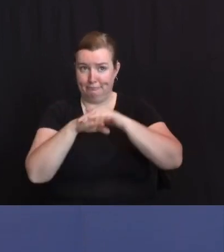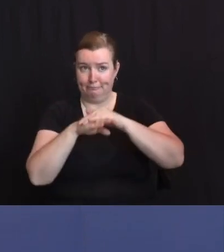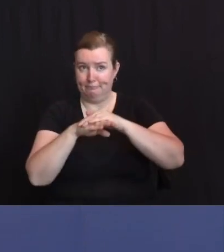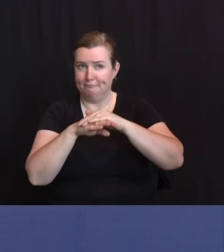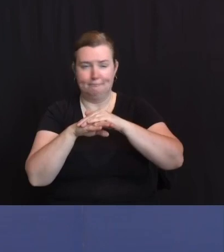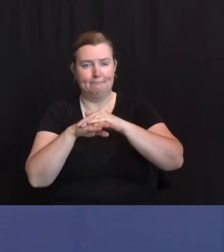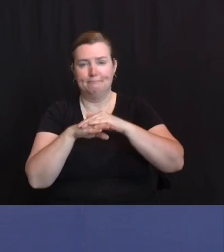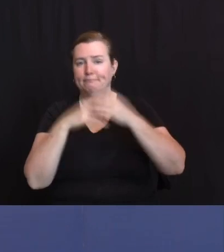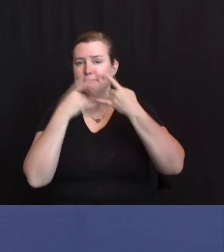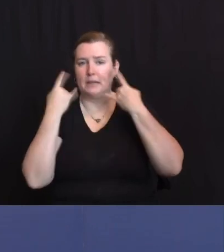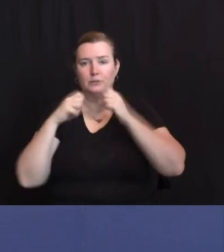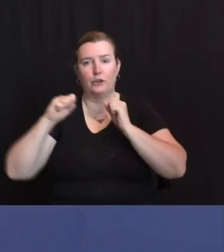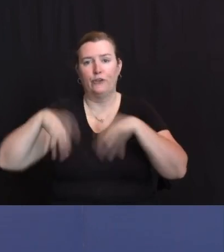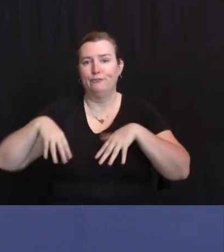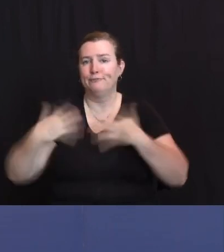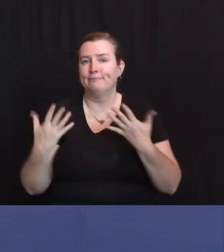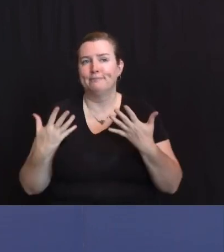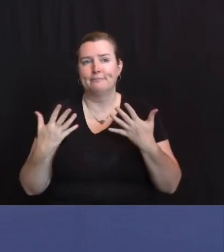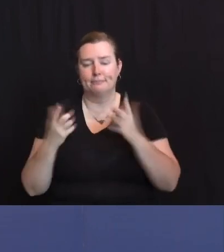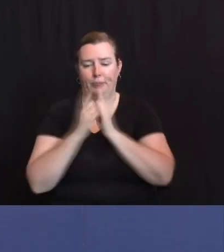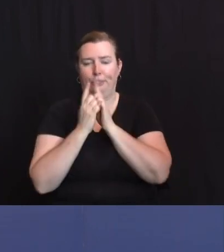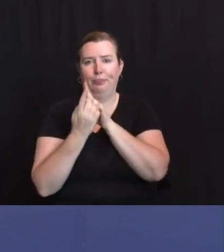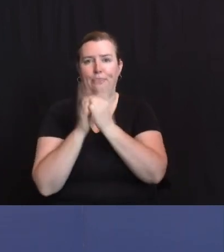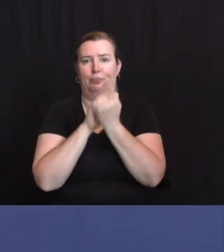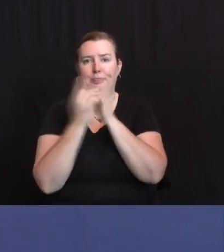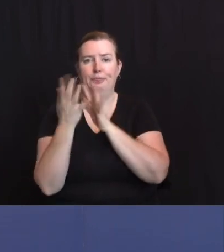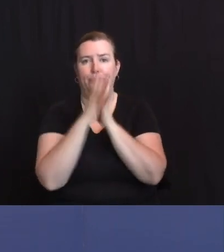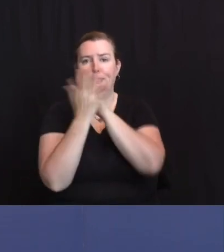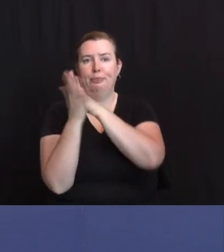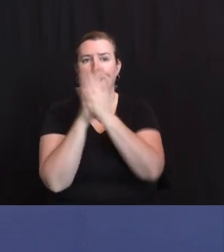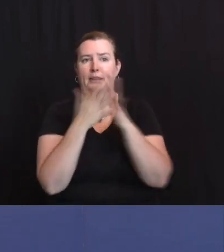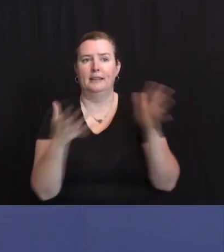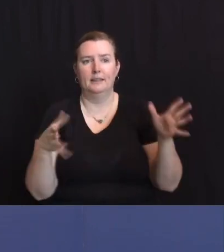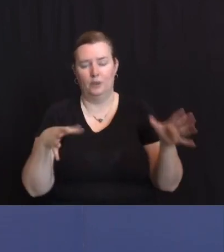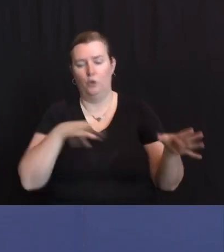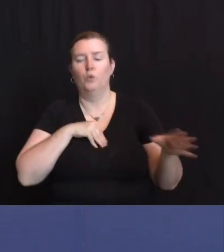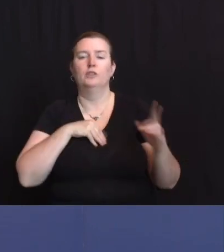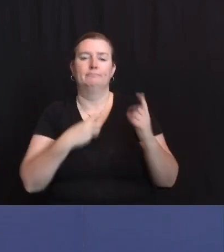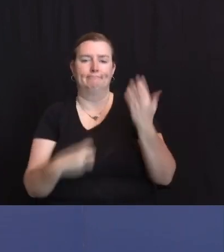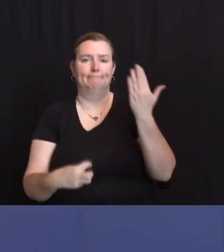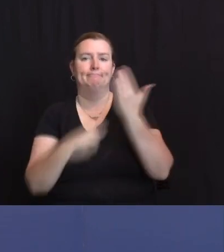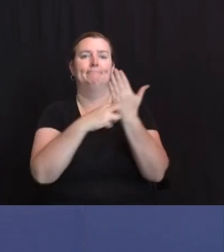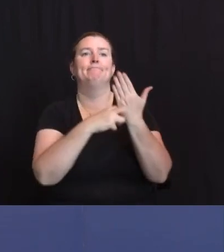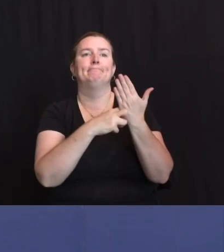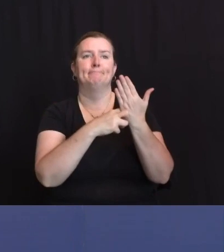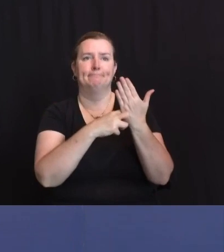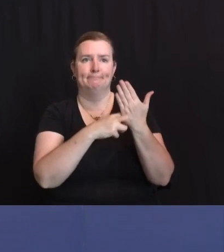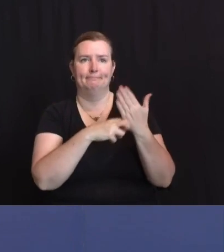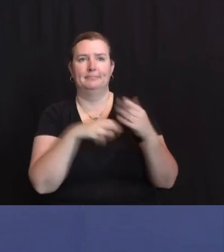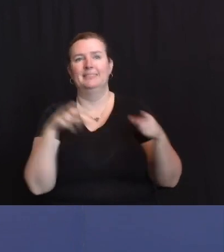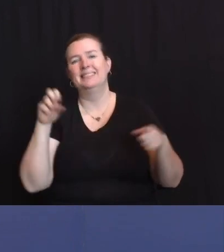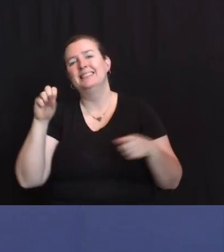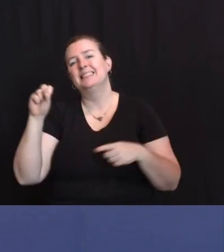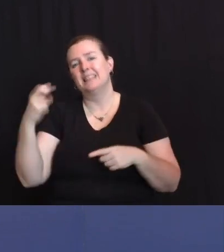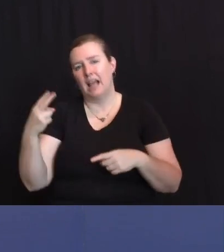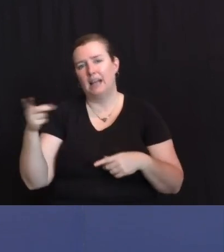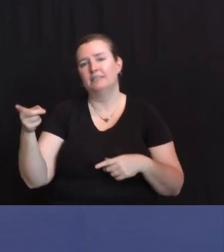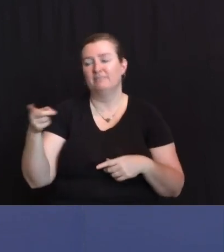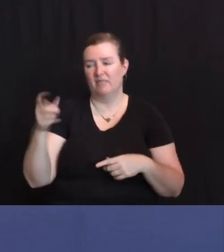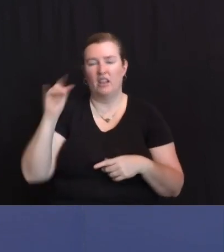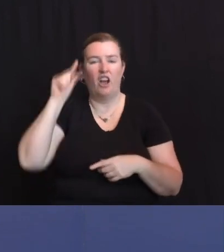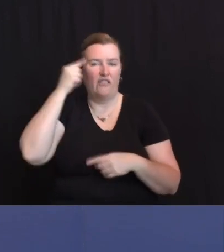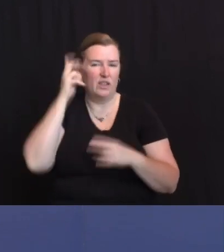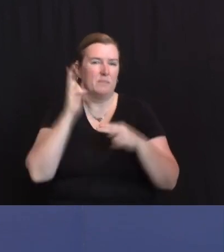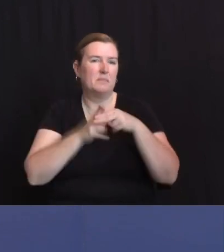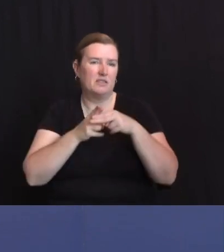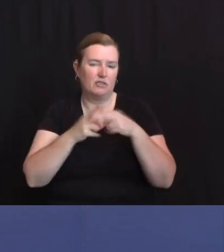not socially distanced, so that the owner was cited. Seaside Heights, obviously the Governor referenced 8 subjects were